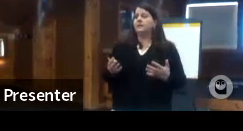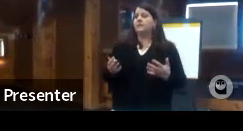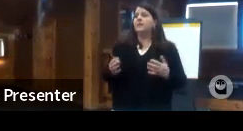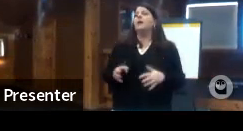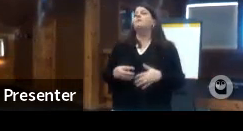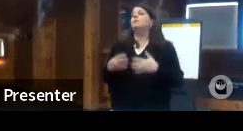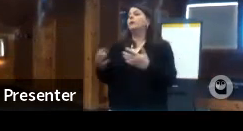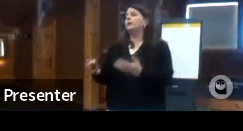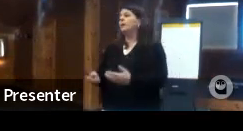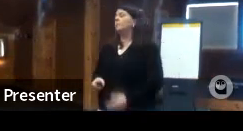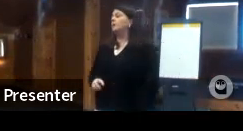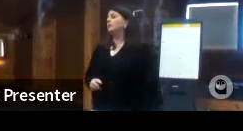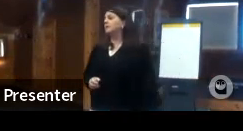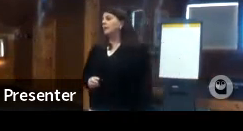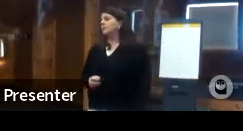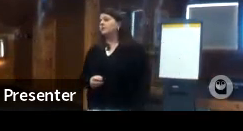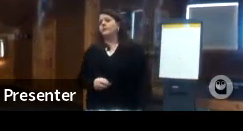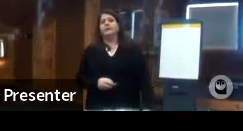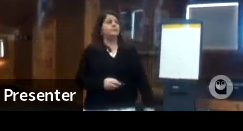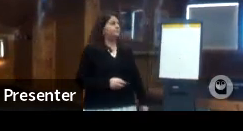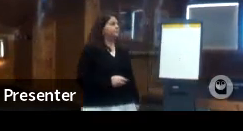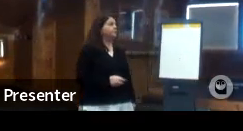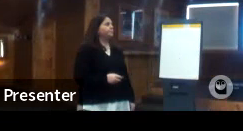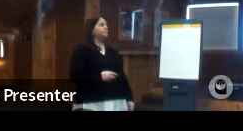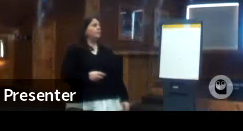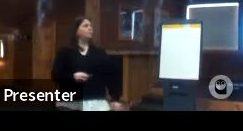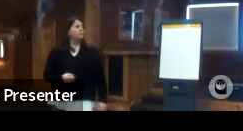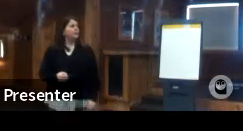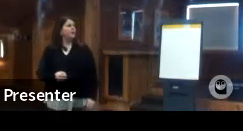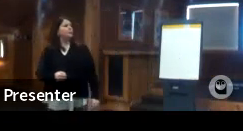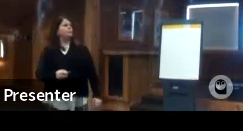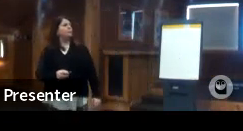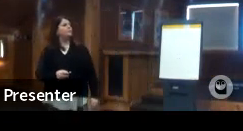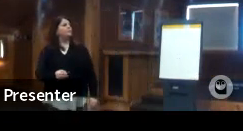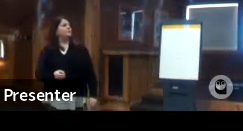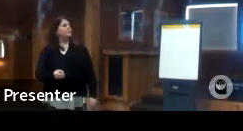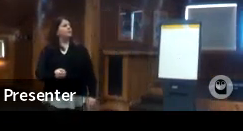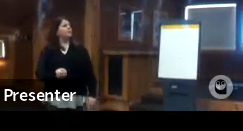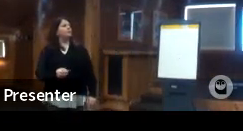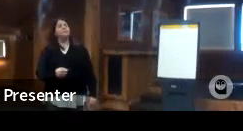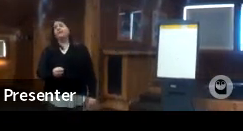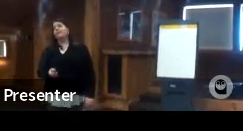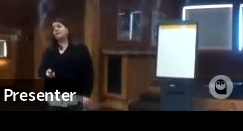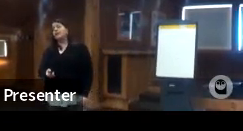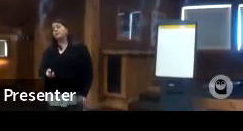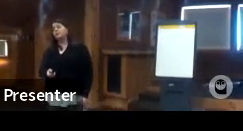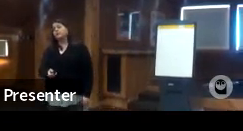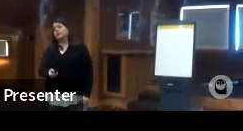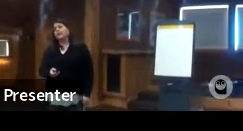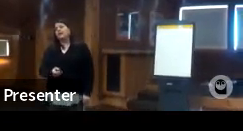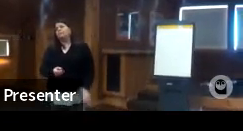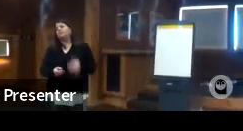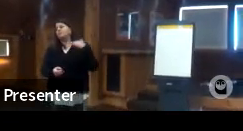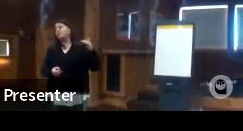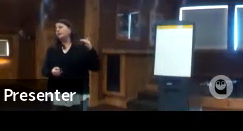educated lenses. And then we can get up and cross-examine the defendant. Prepare for the cross-examination of the defendant's